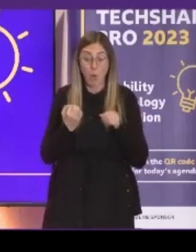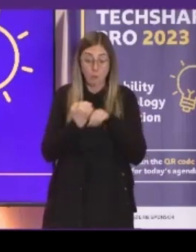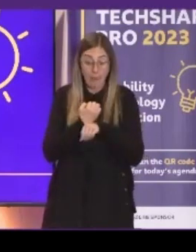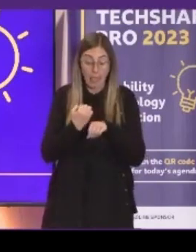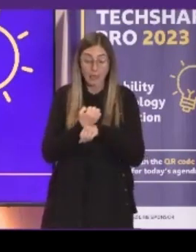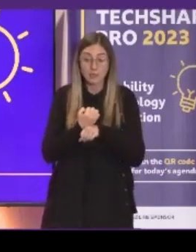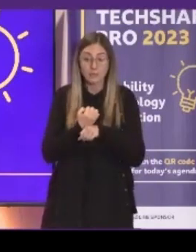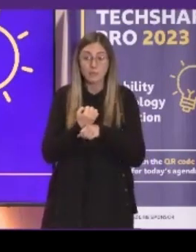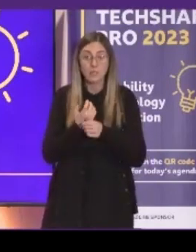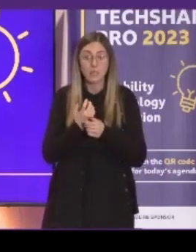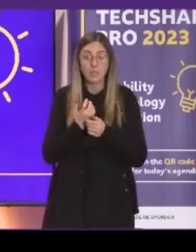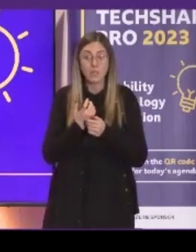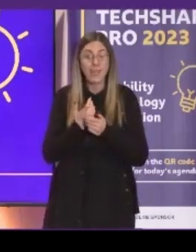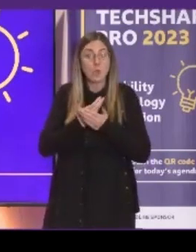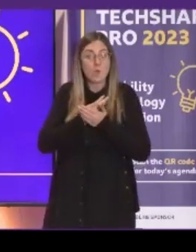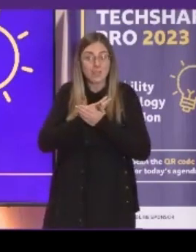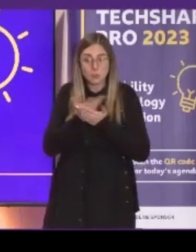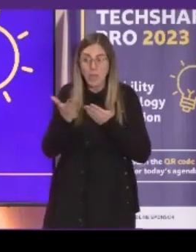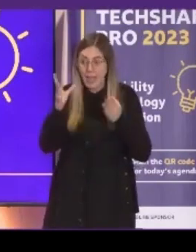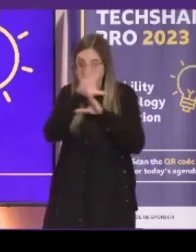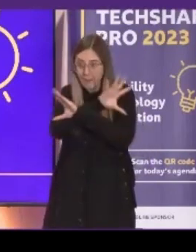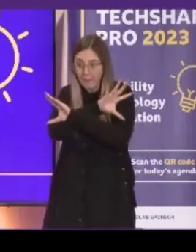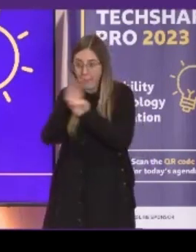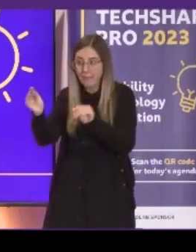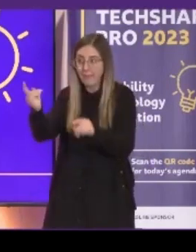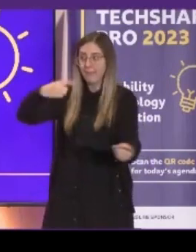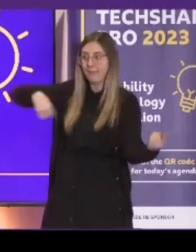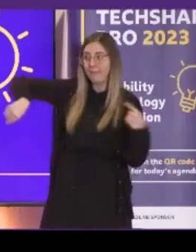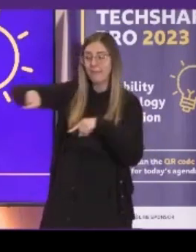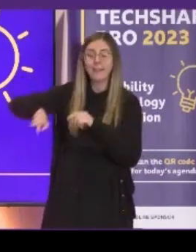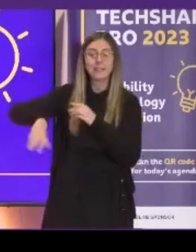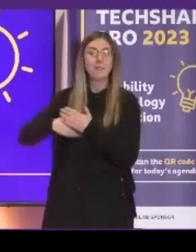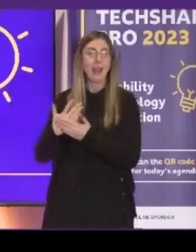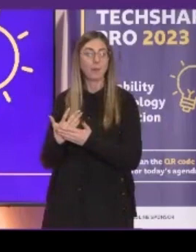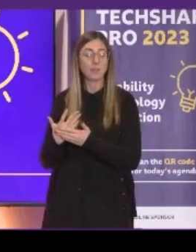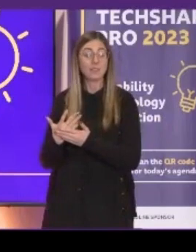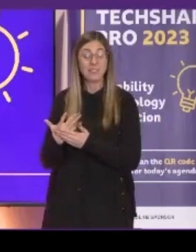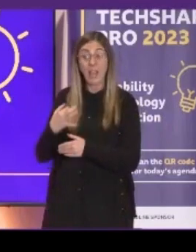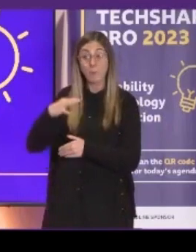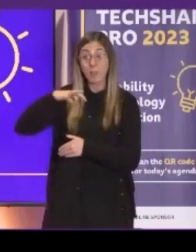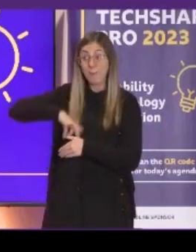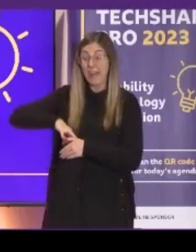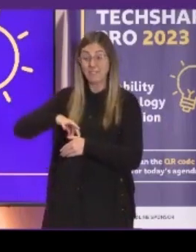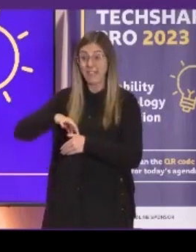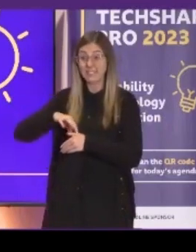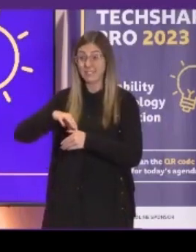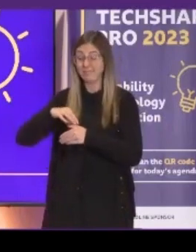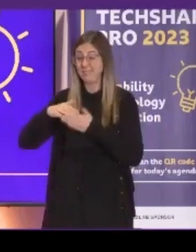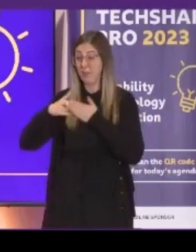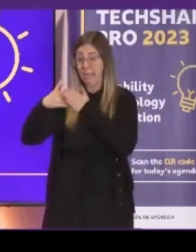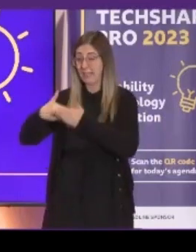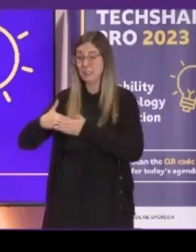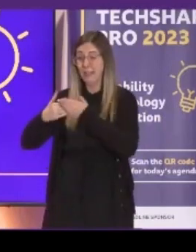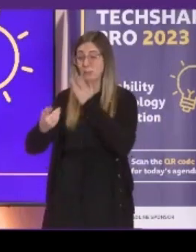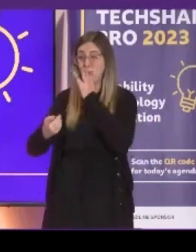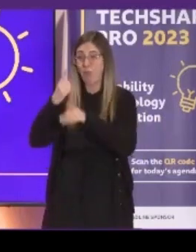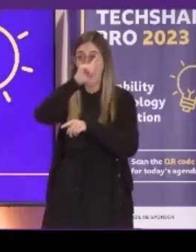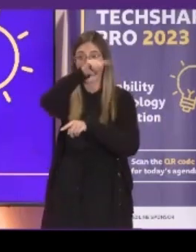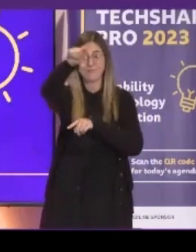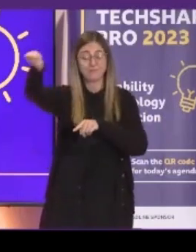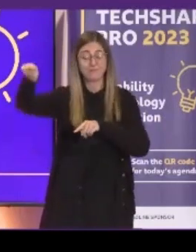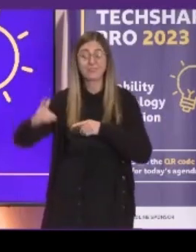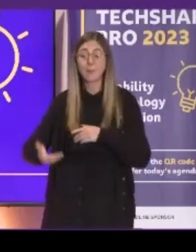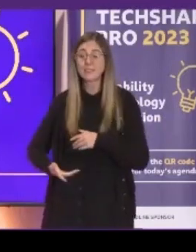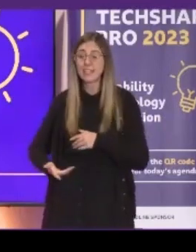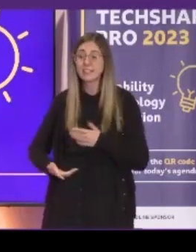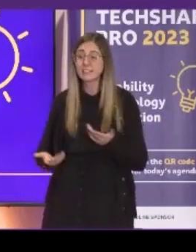the ADAPT framework gets shared to a wider group of developers that then benefits many, many other organisations, because